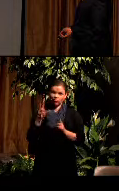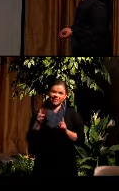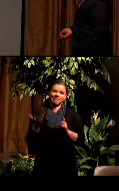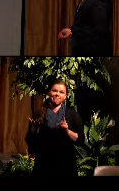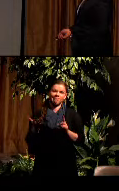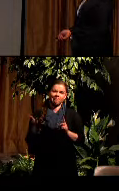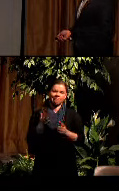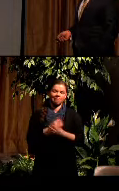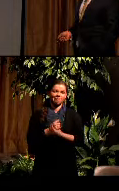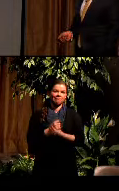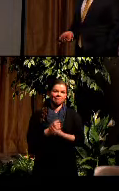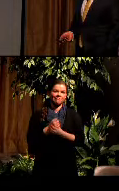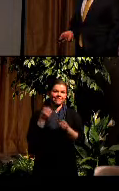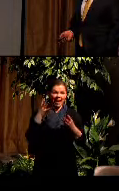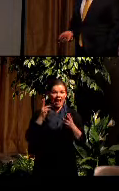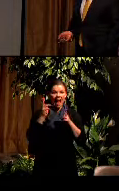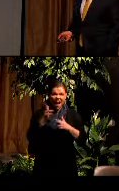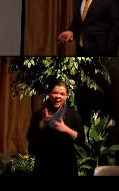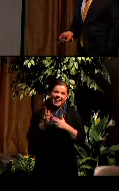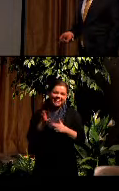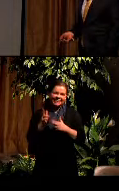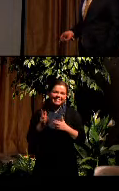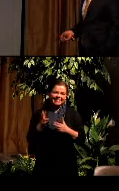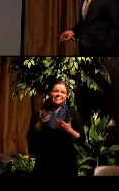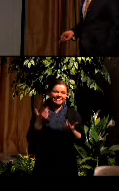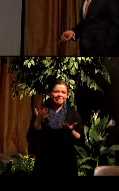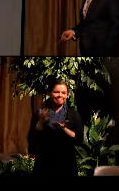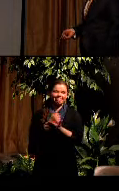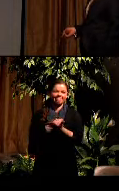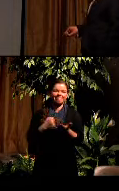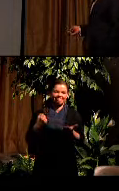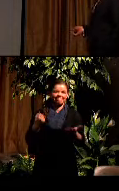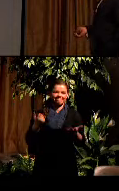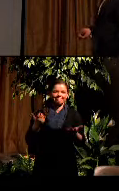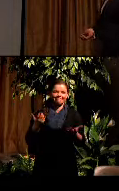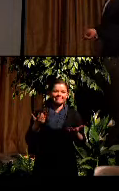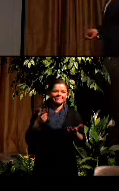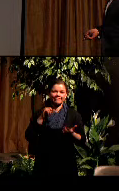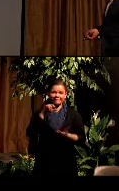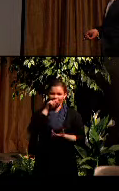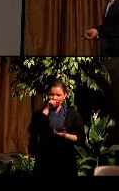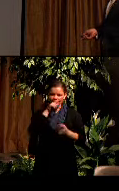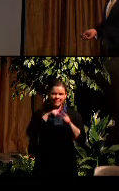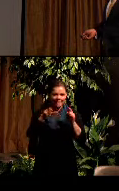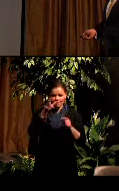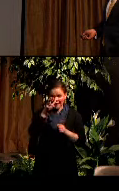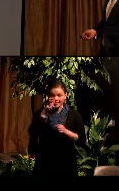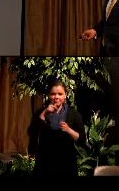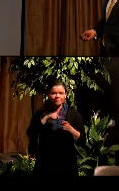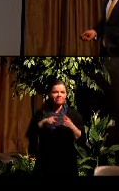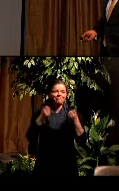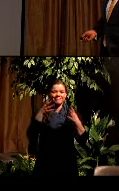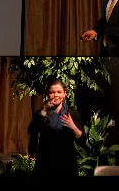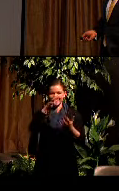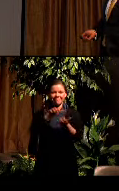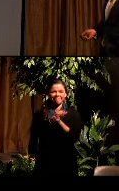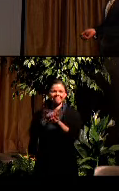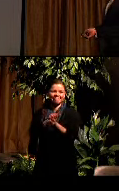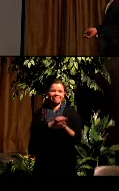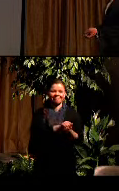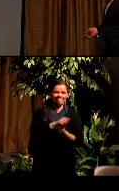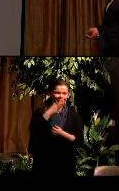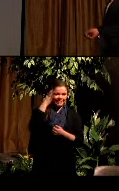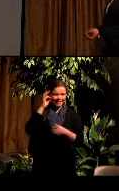lot of the prairies that it needed to feed on various types of Rocky Mountain grasshoppers and other species of grasshoppers. So habitat destruction and over-harvesting were